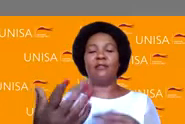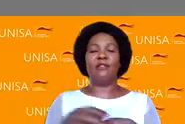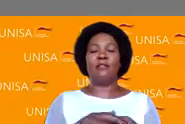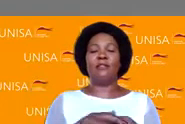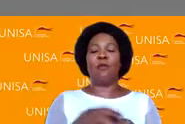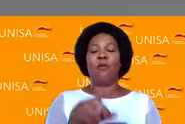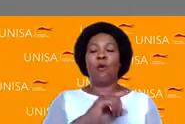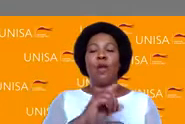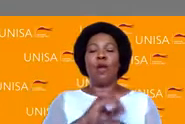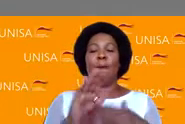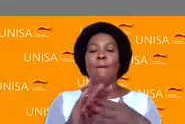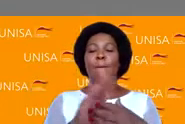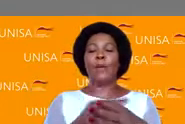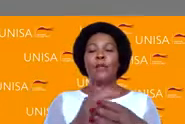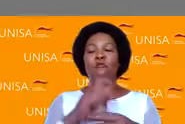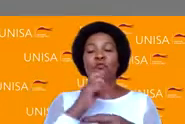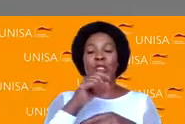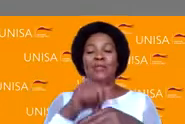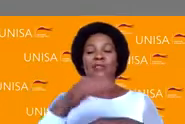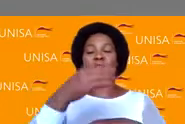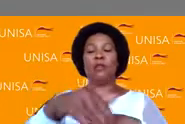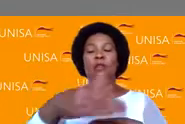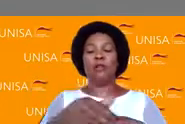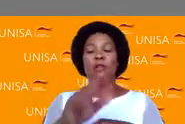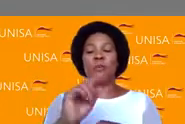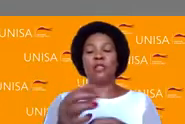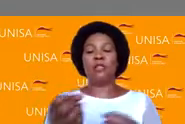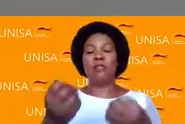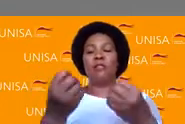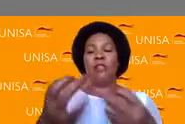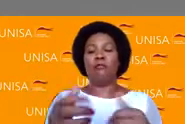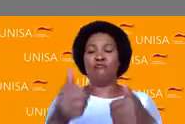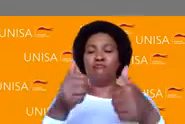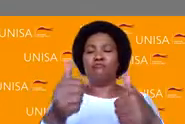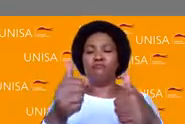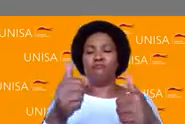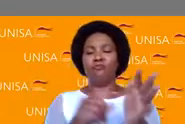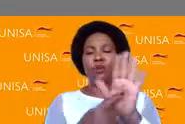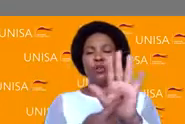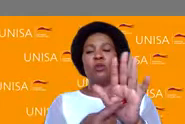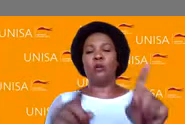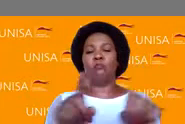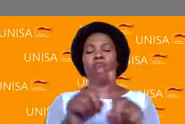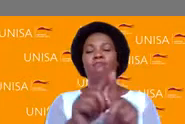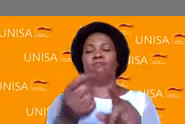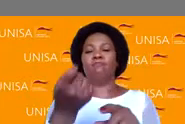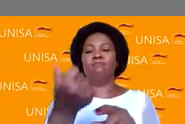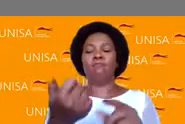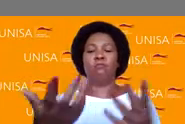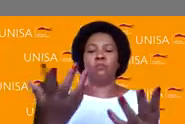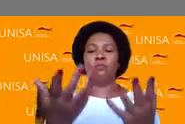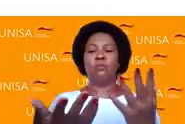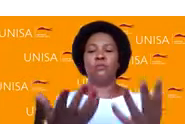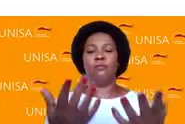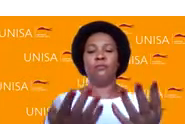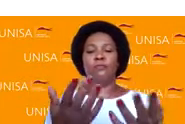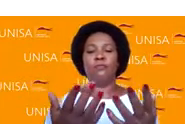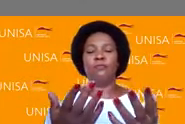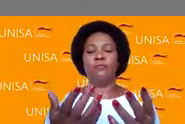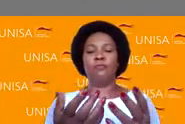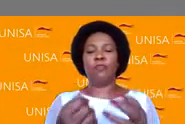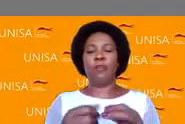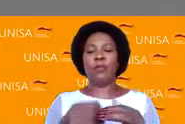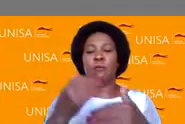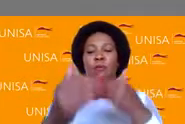can use it externally, but it also gives you a good indication, almost like the we had the progress